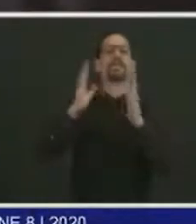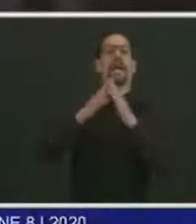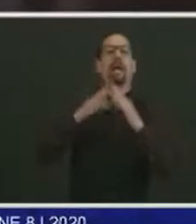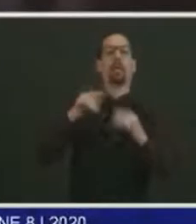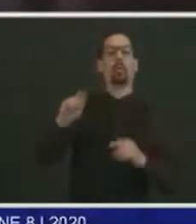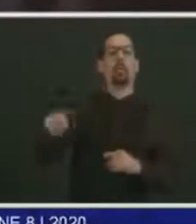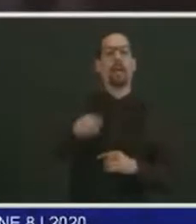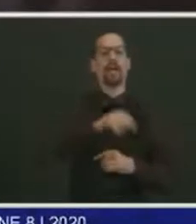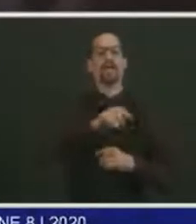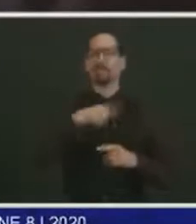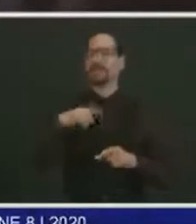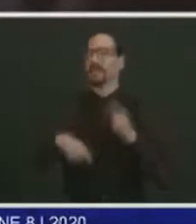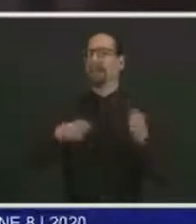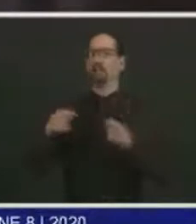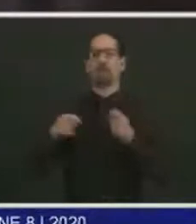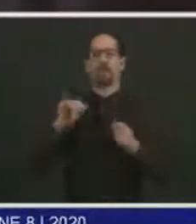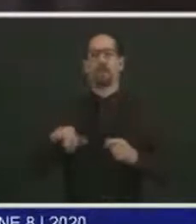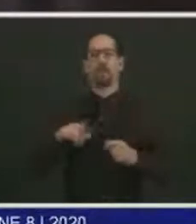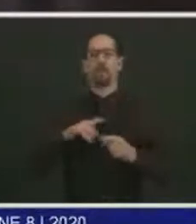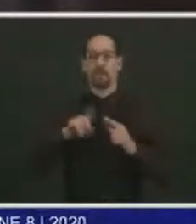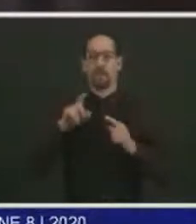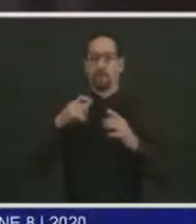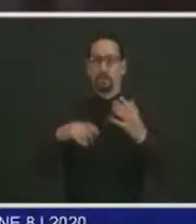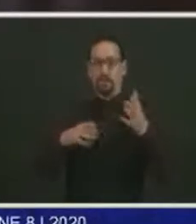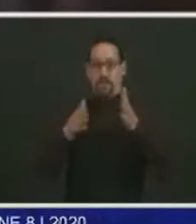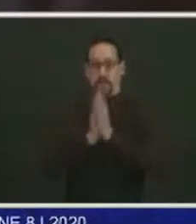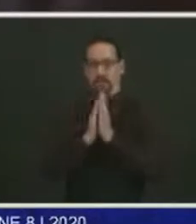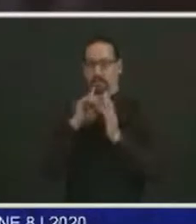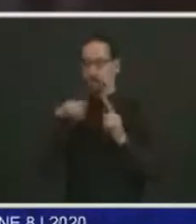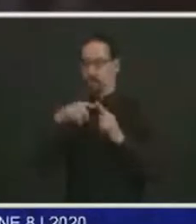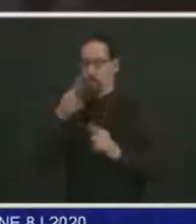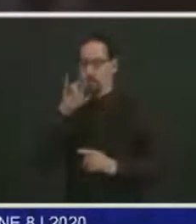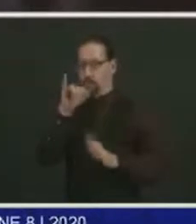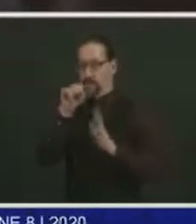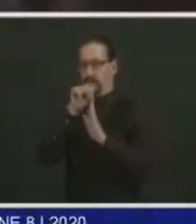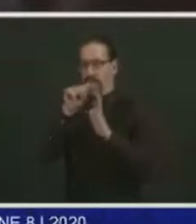me the same question about the state police, I would say no.